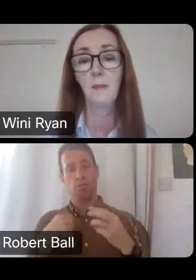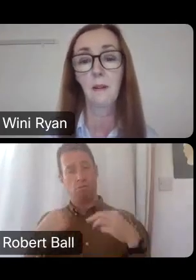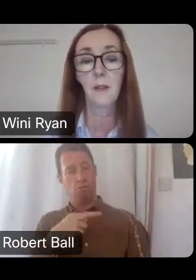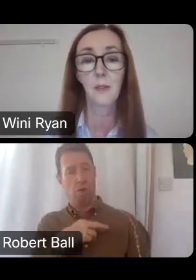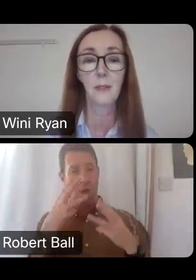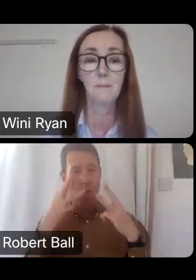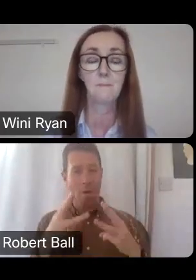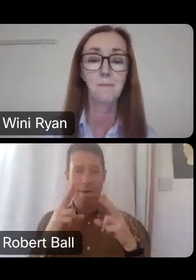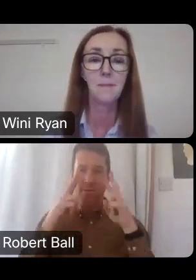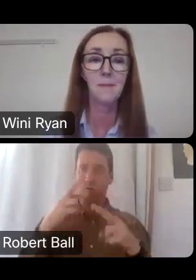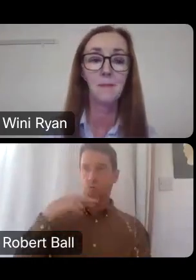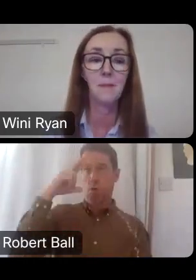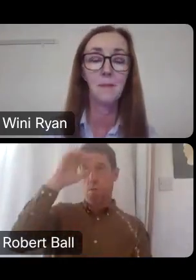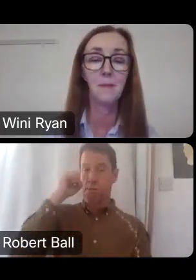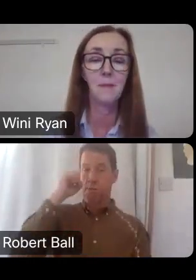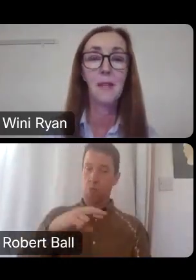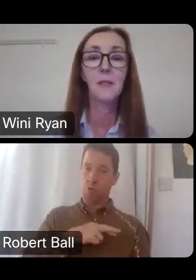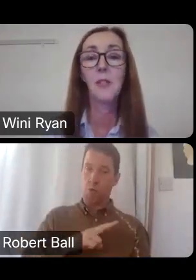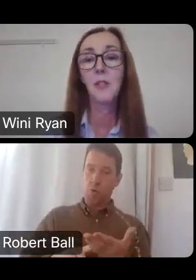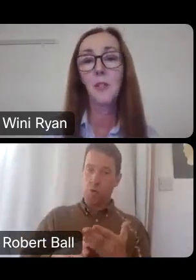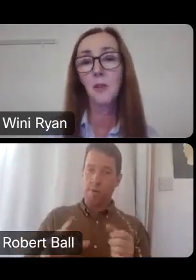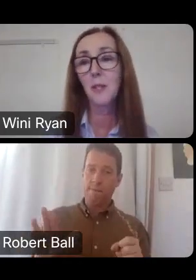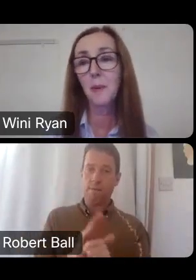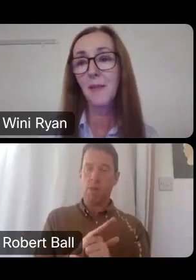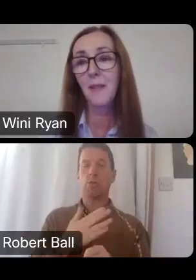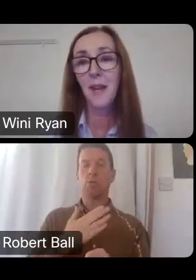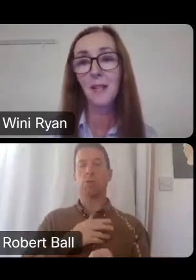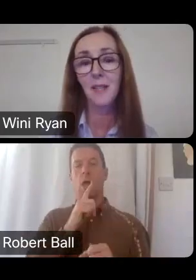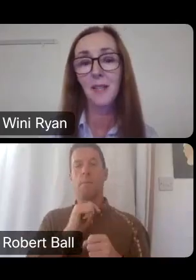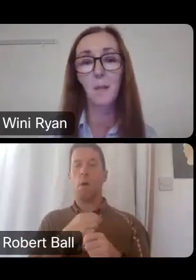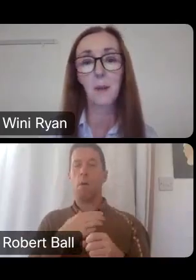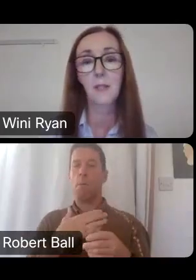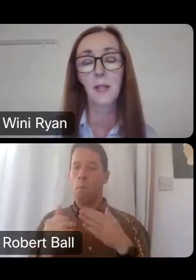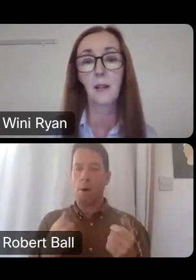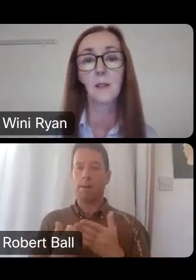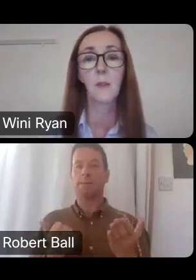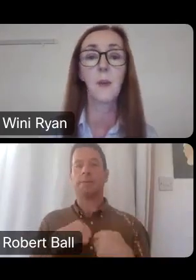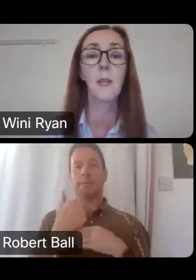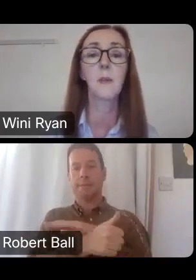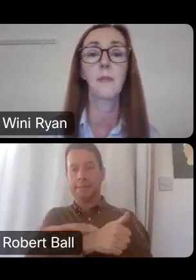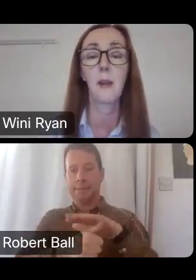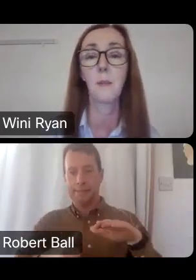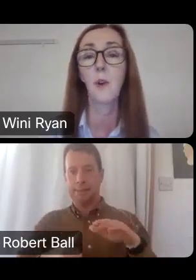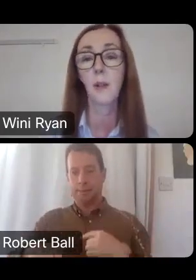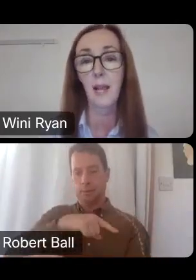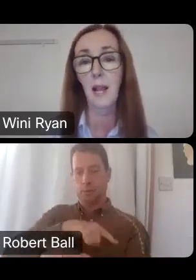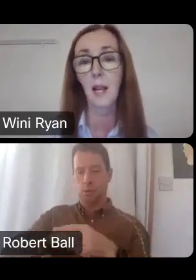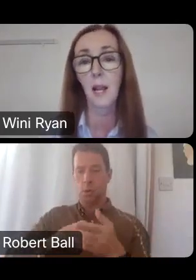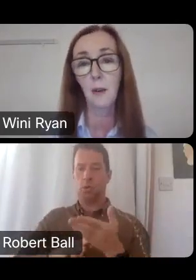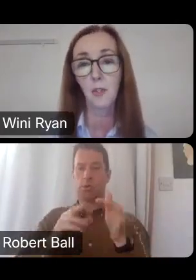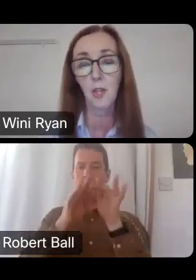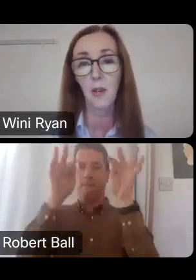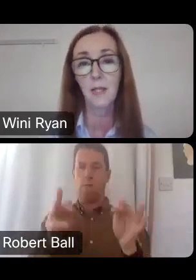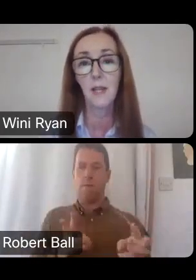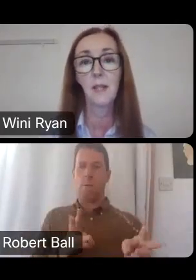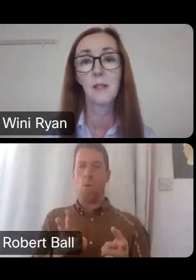can be very useful. So just to talk to you briefly in the next section about the skills, we use a framework called the